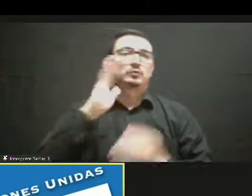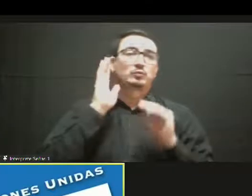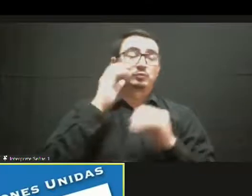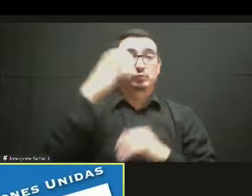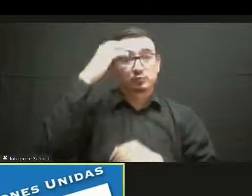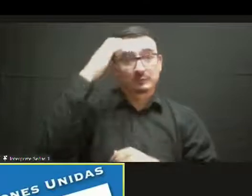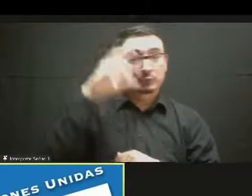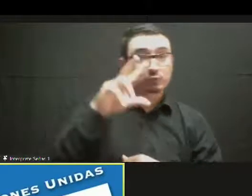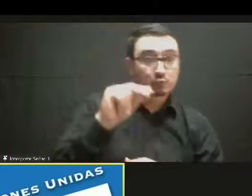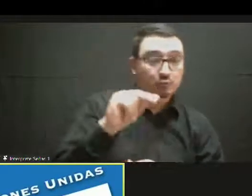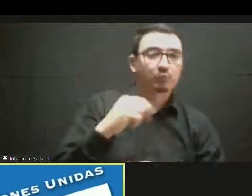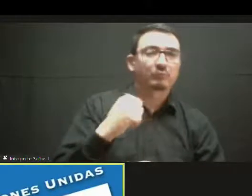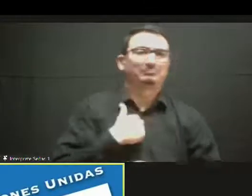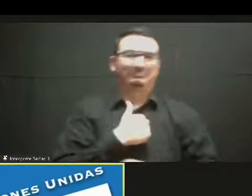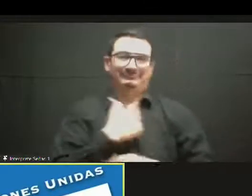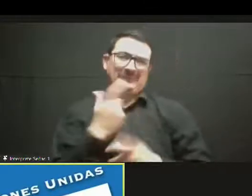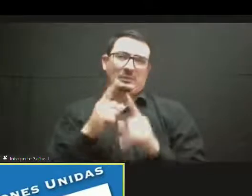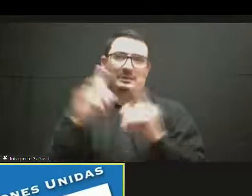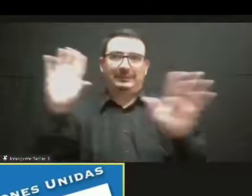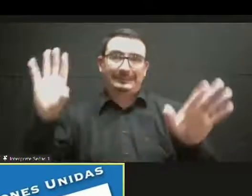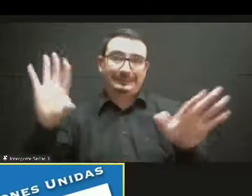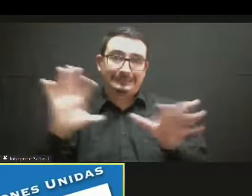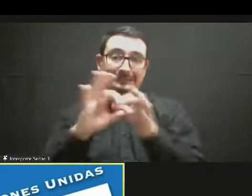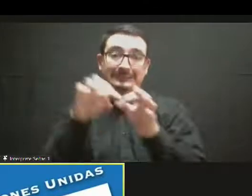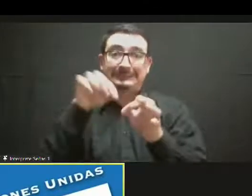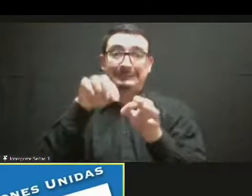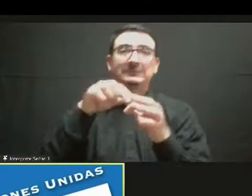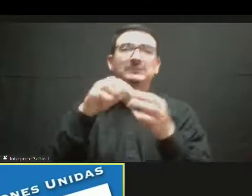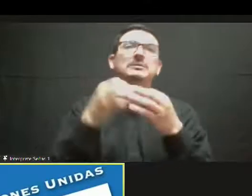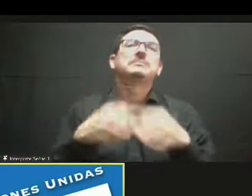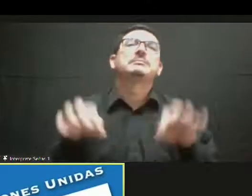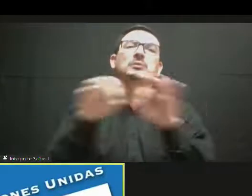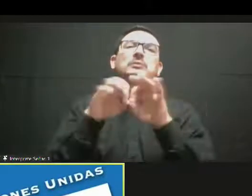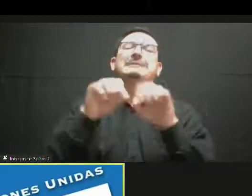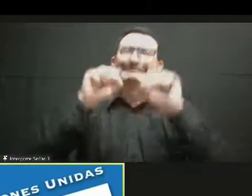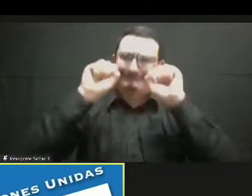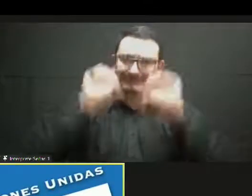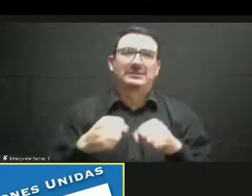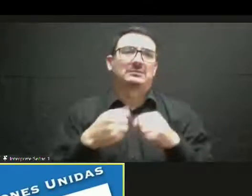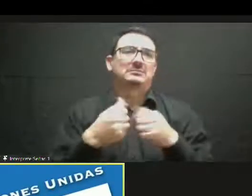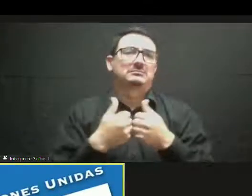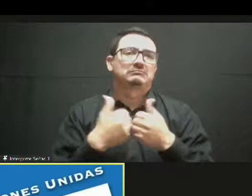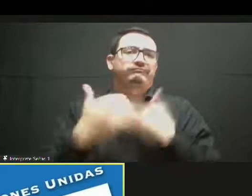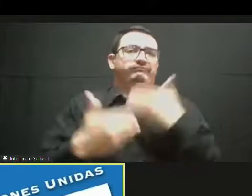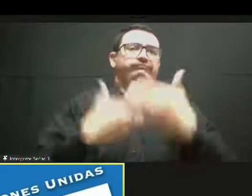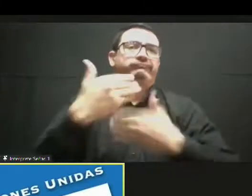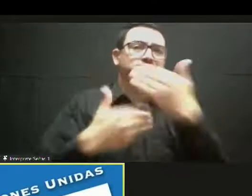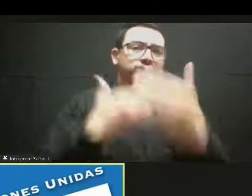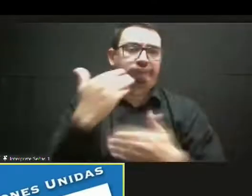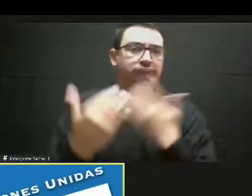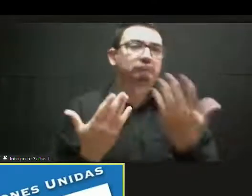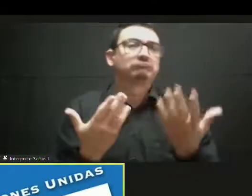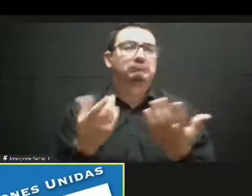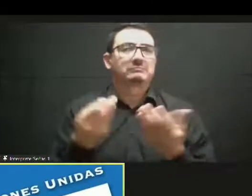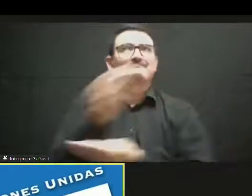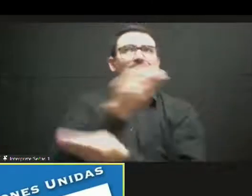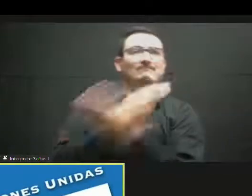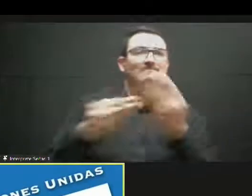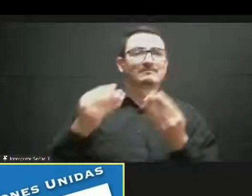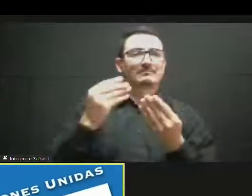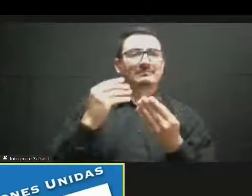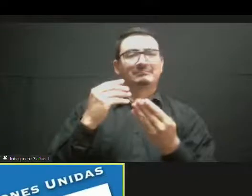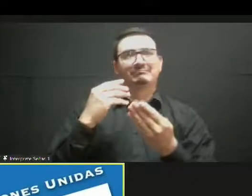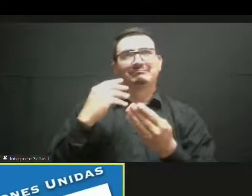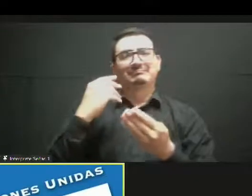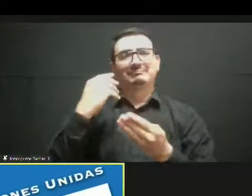thrive in global trade. Now, I think Deepali's remarks have also been very important, and